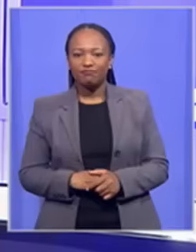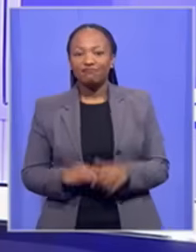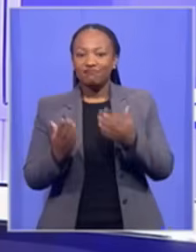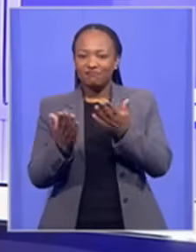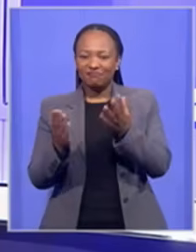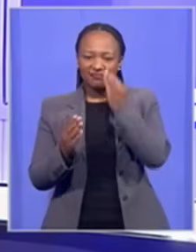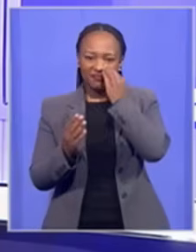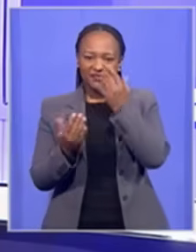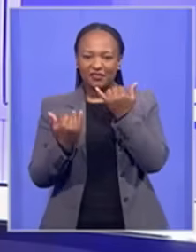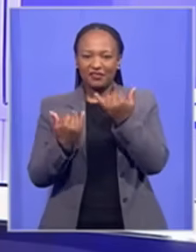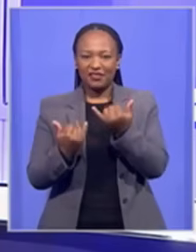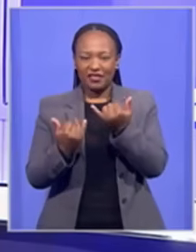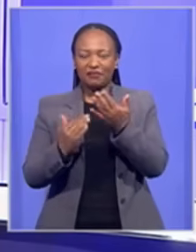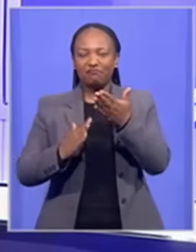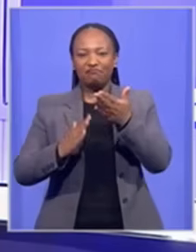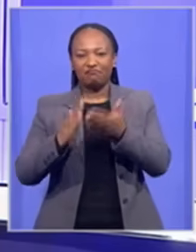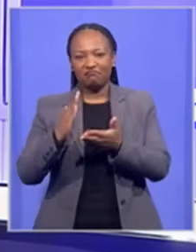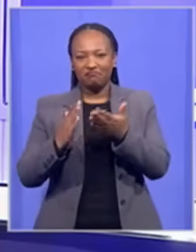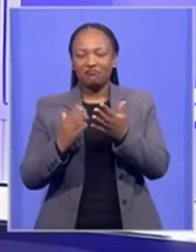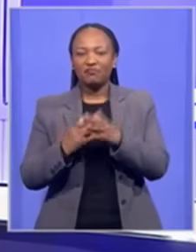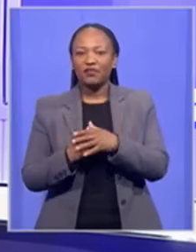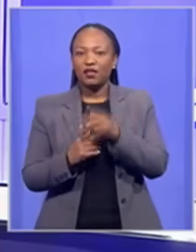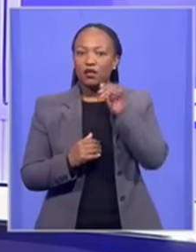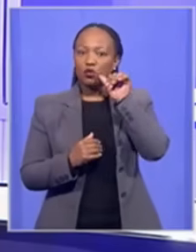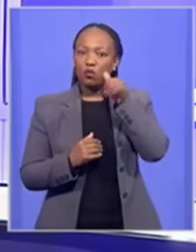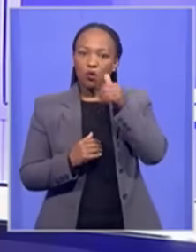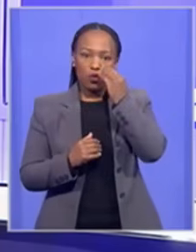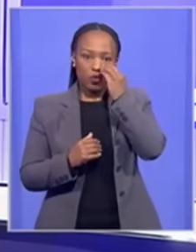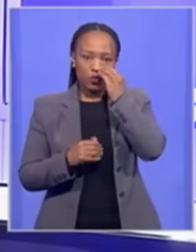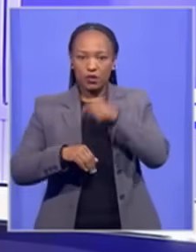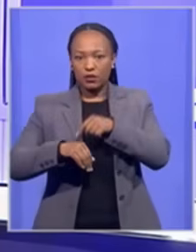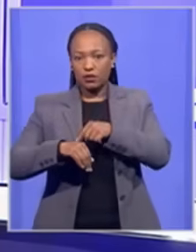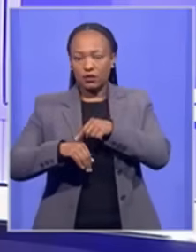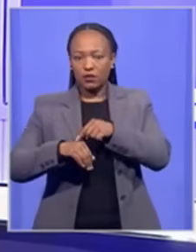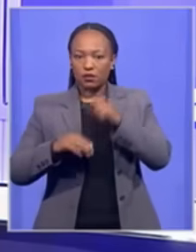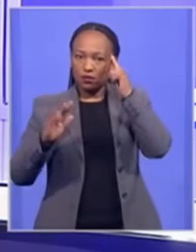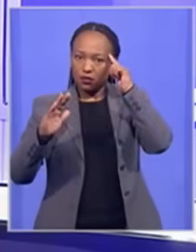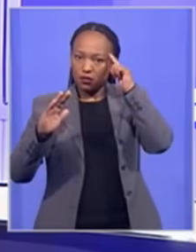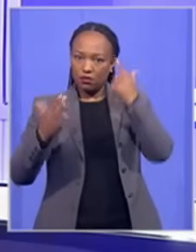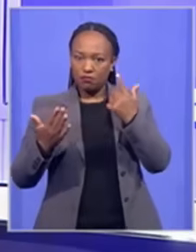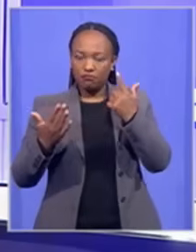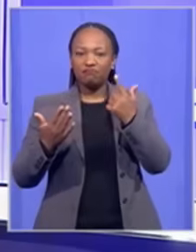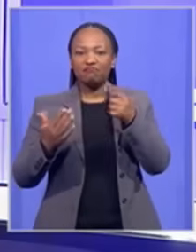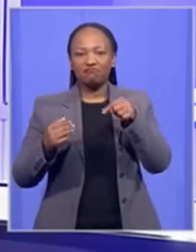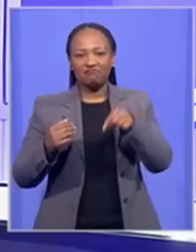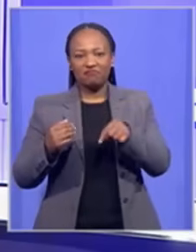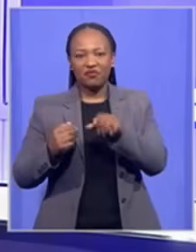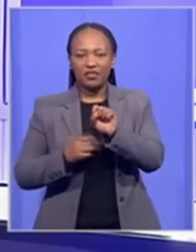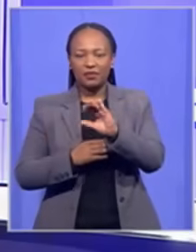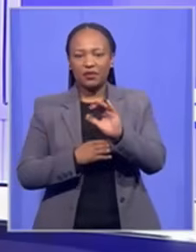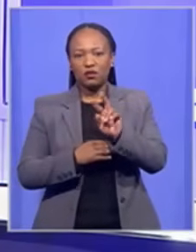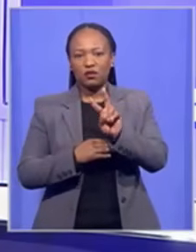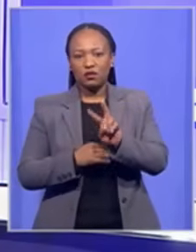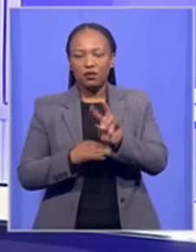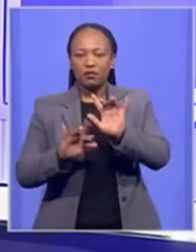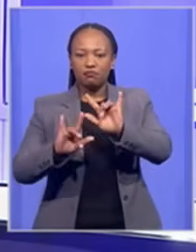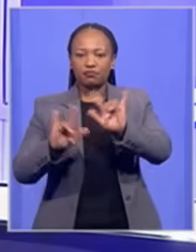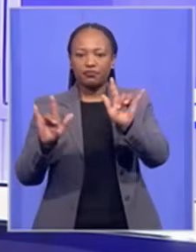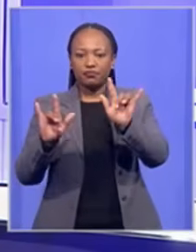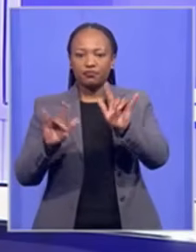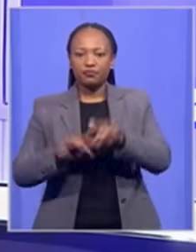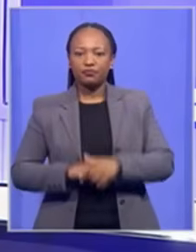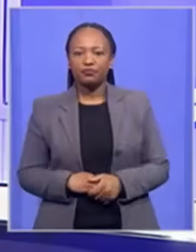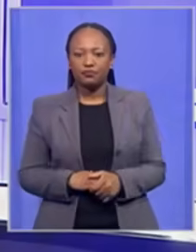Pagešo kgašo ya rena ya ditaba e felela mo ditaba tša go sasa ka iri ya bo 7 gona mo go SABC 2 gabotse.